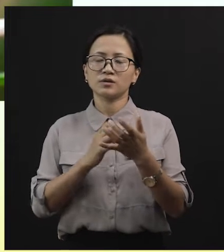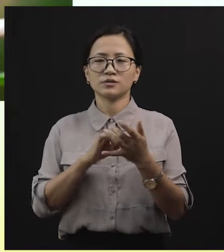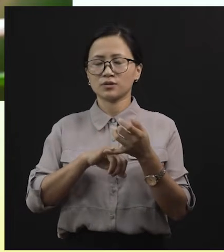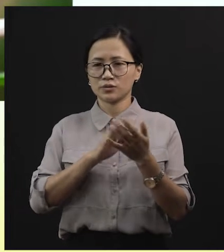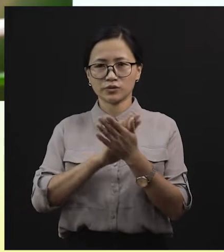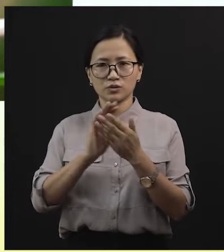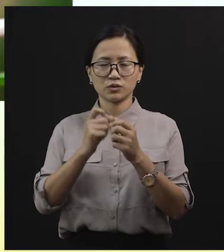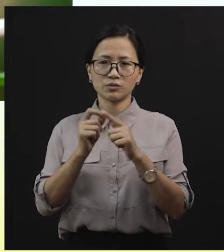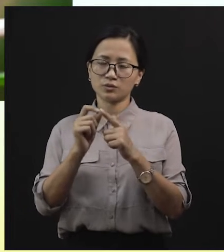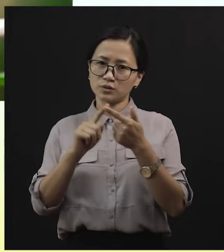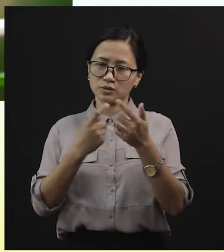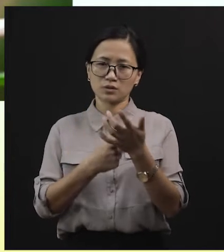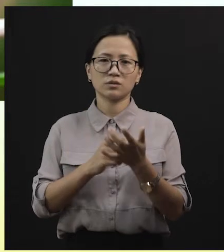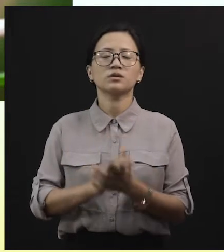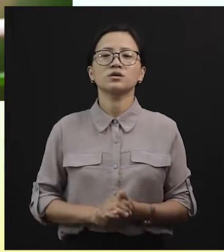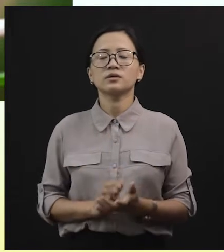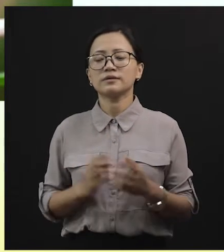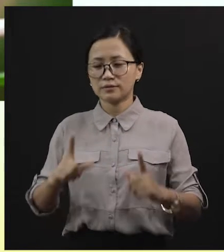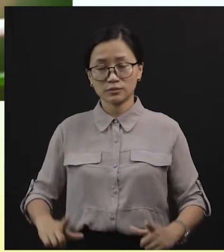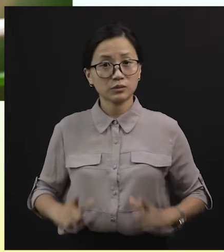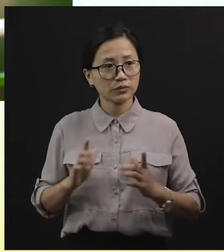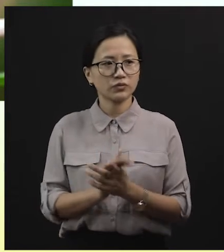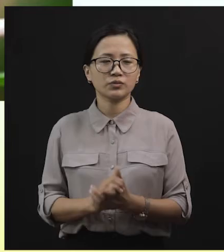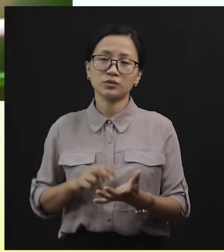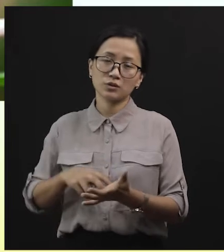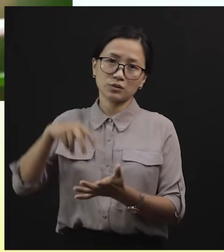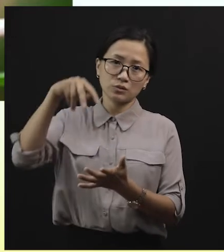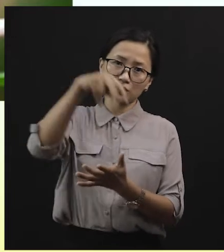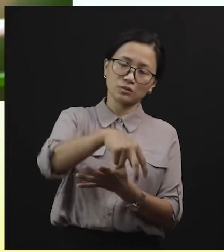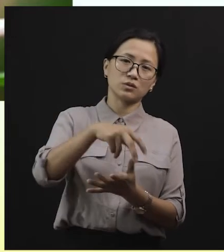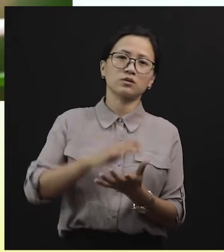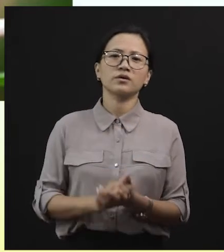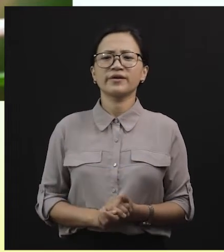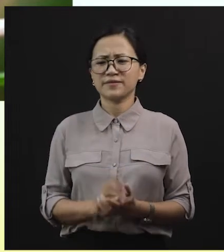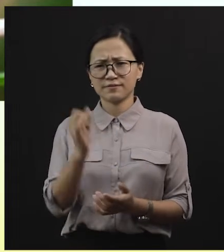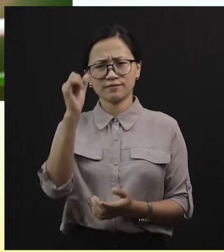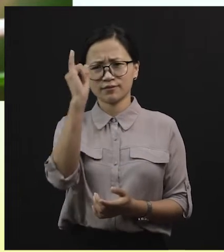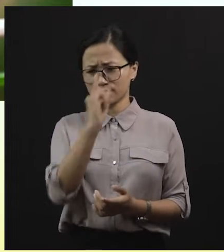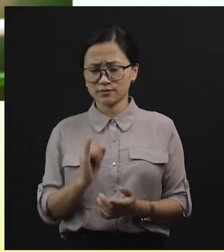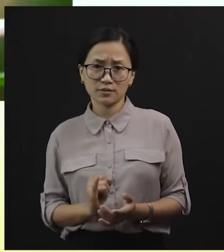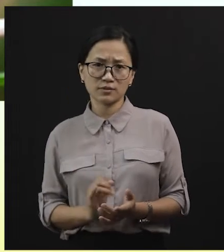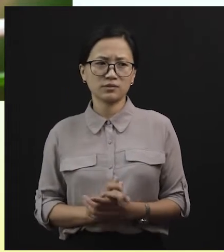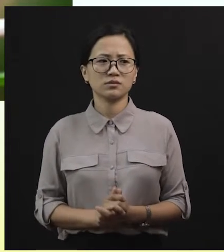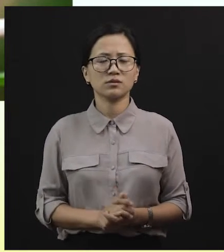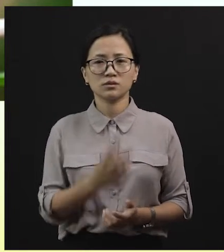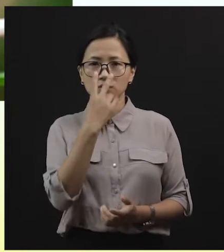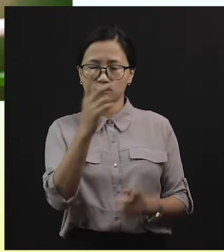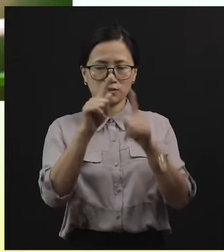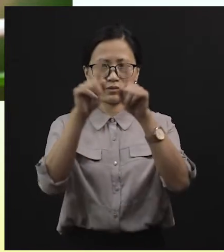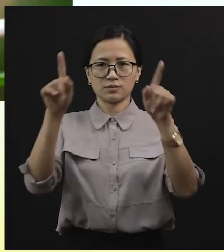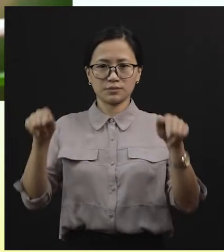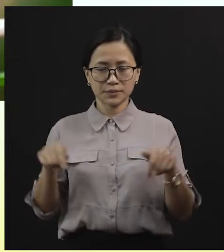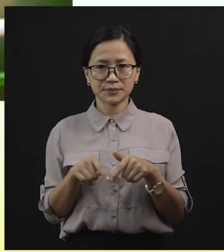lip. Lip means to jump. And grasshopper, they are very thin, right? Here I have given a picture of a